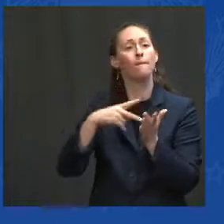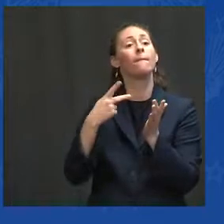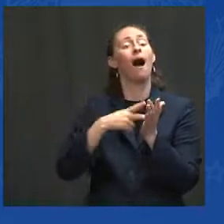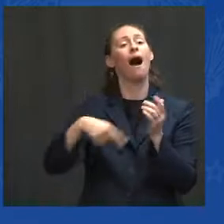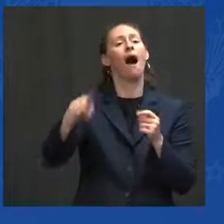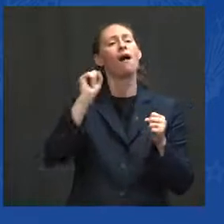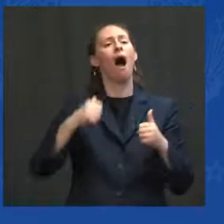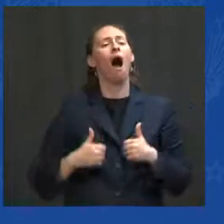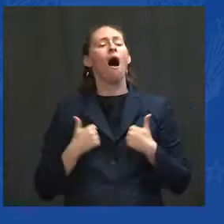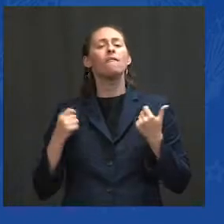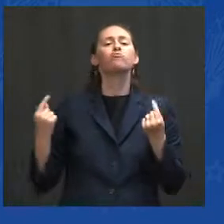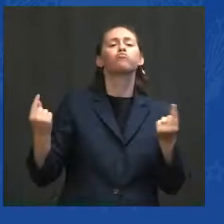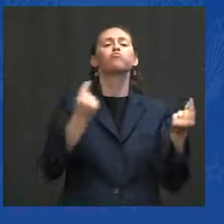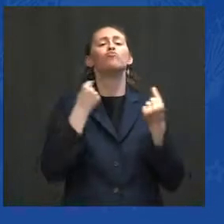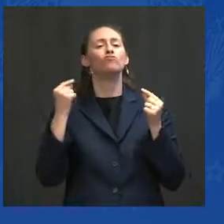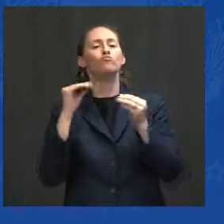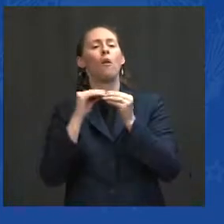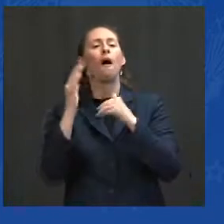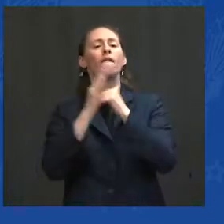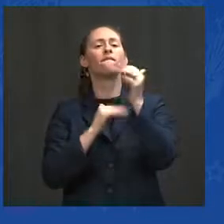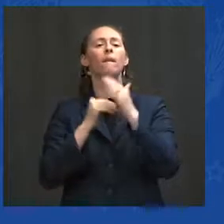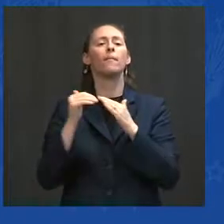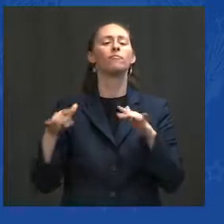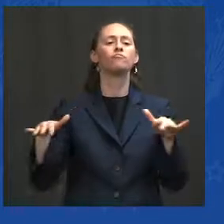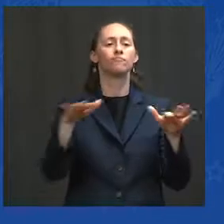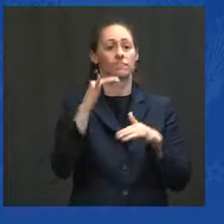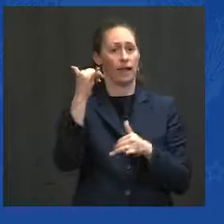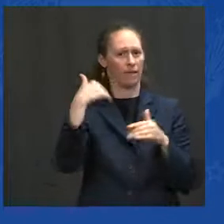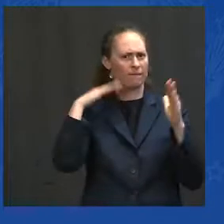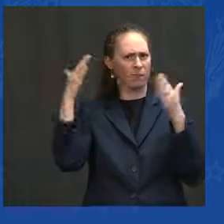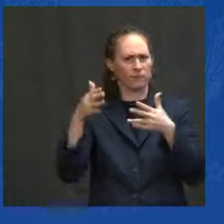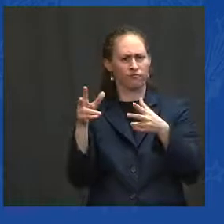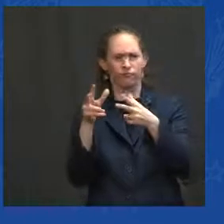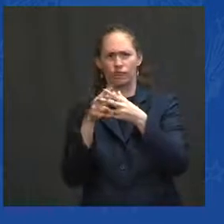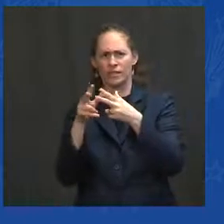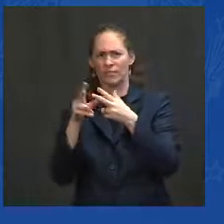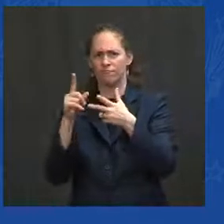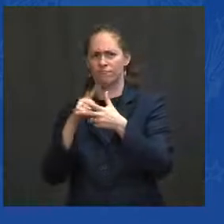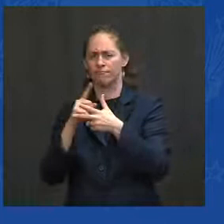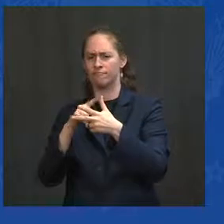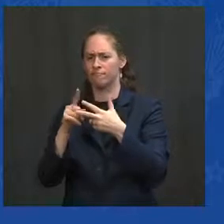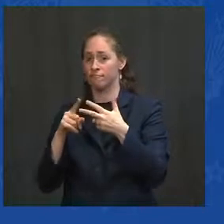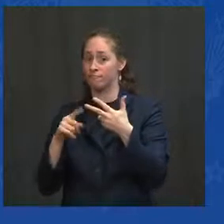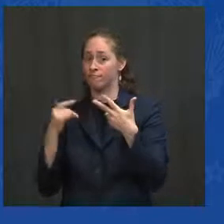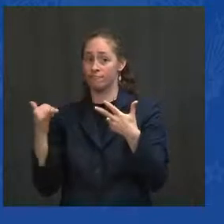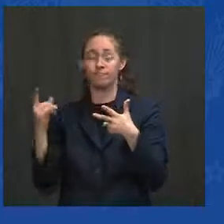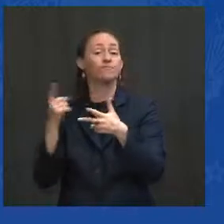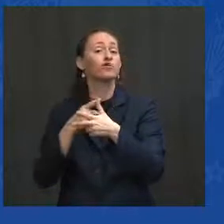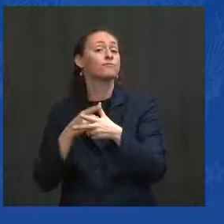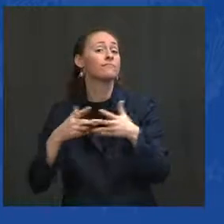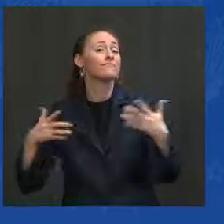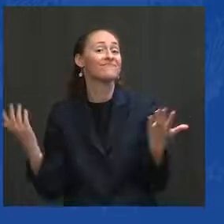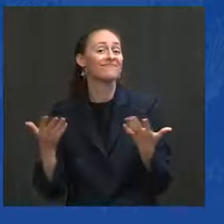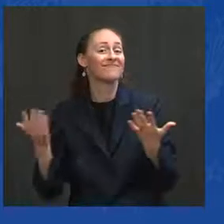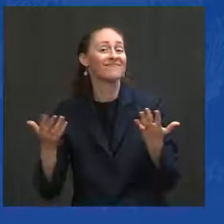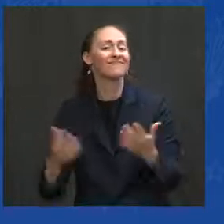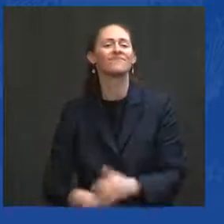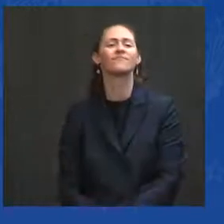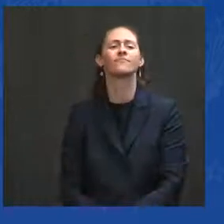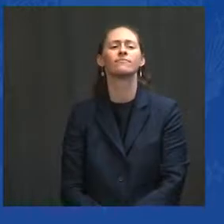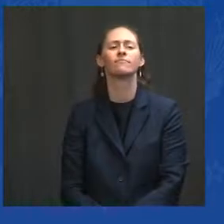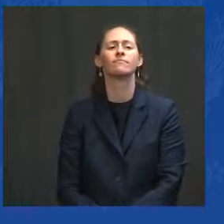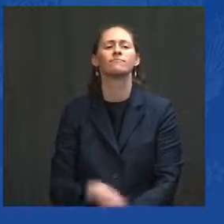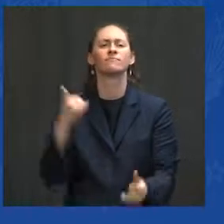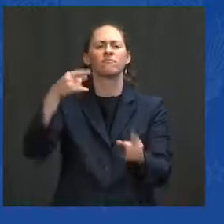people. Today, I want to focus on 3 specific actions. First, the FDA, the Food and